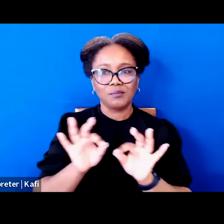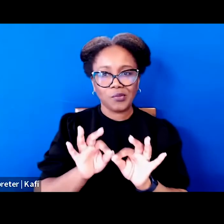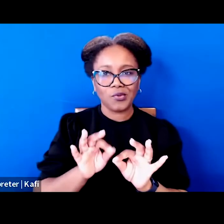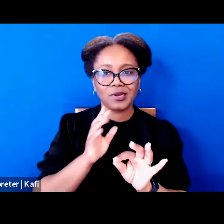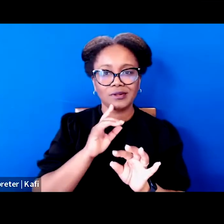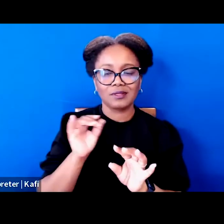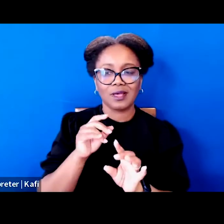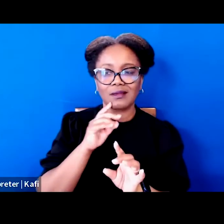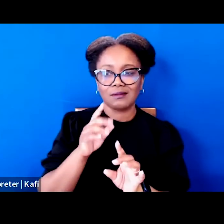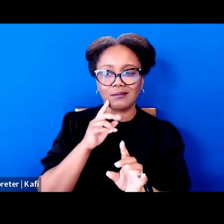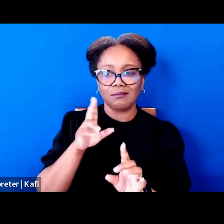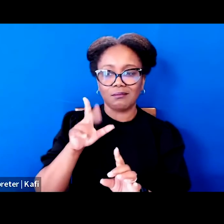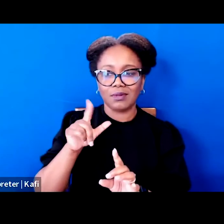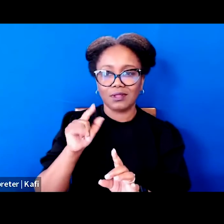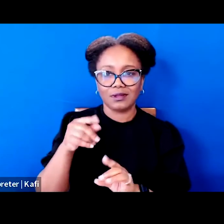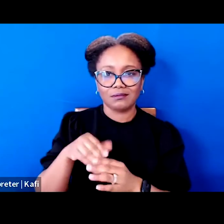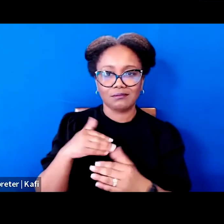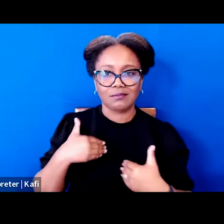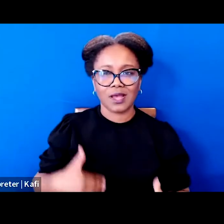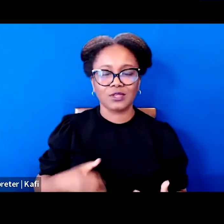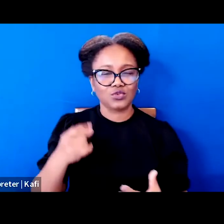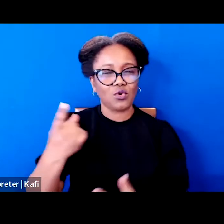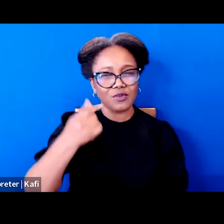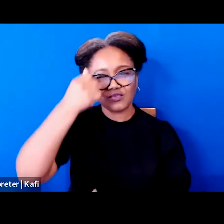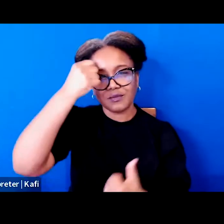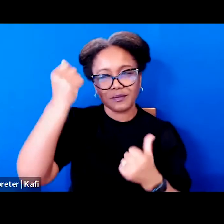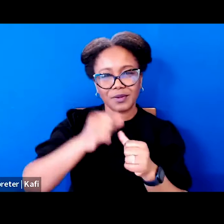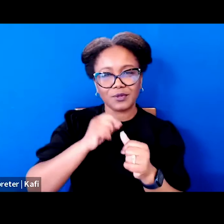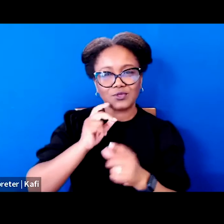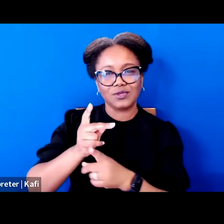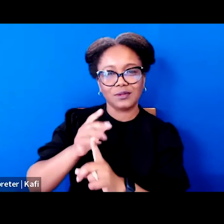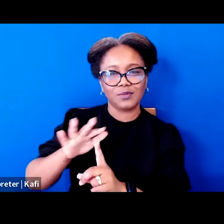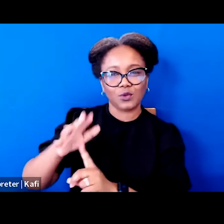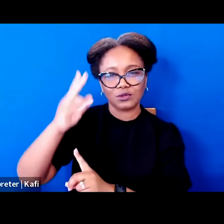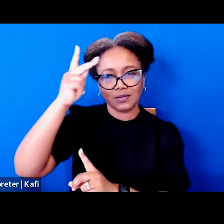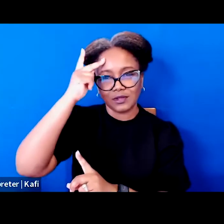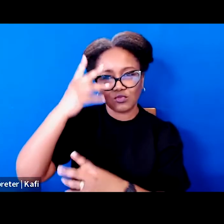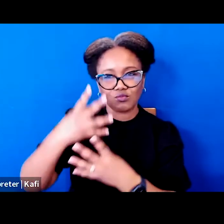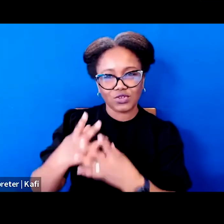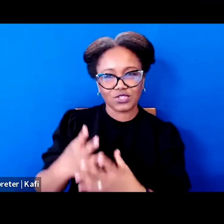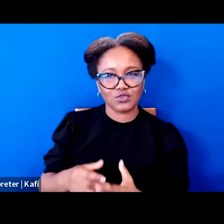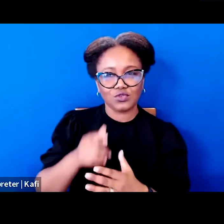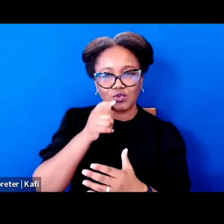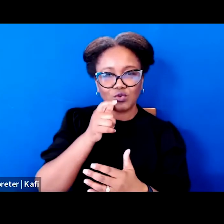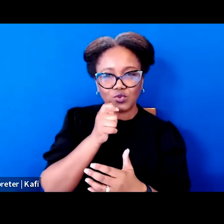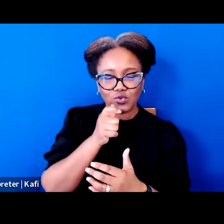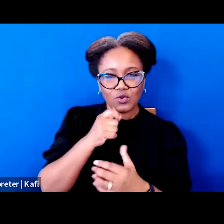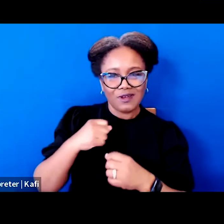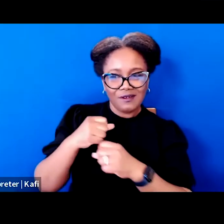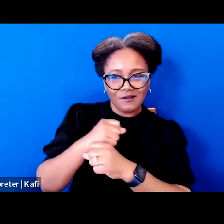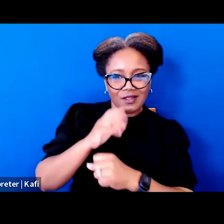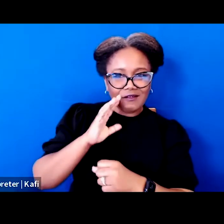who are fighting for justice, who the state is trying to target using their systems. Keep them in your minds and in your